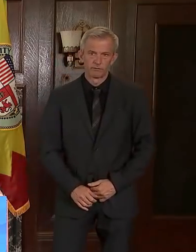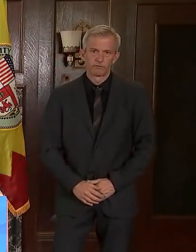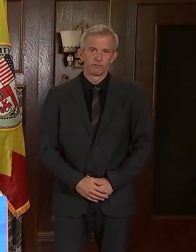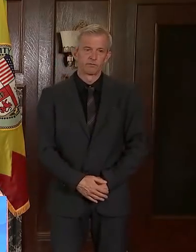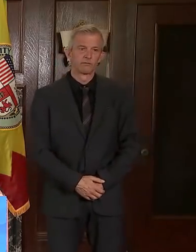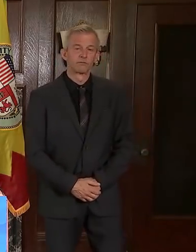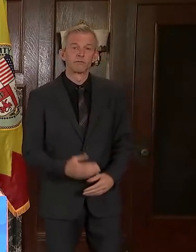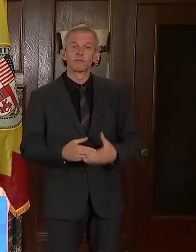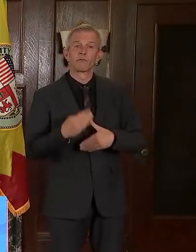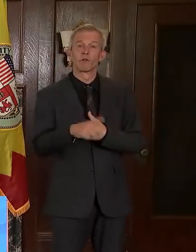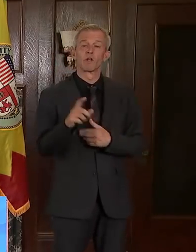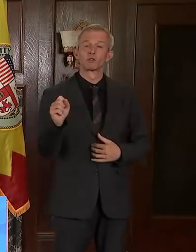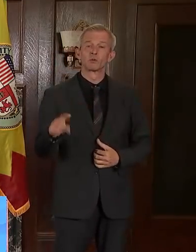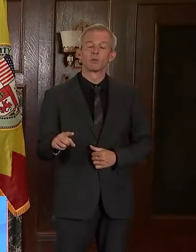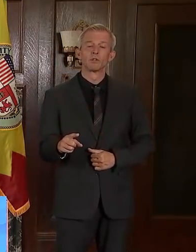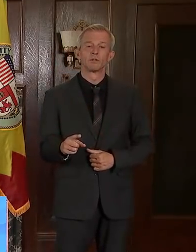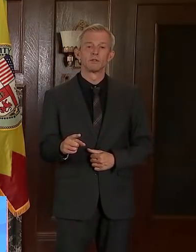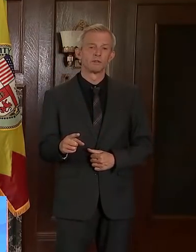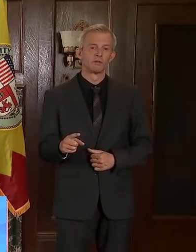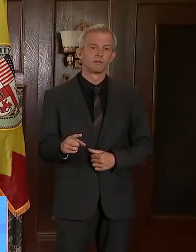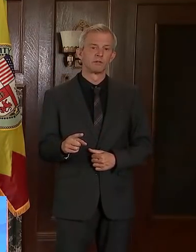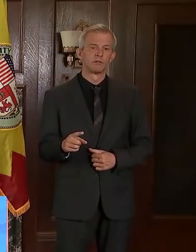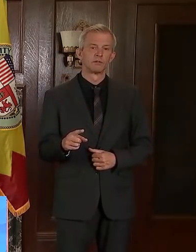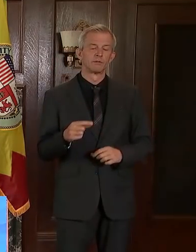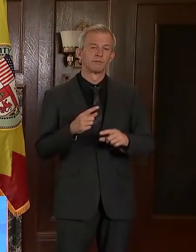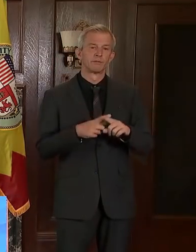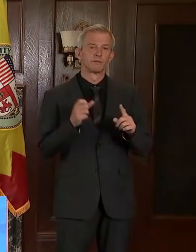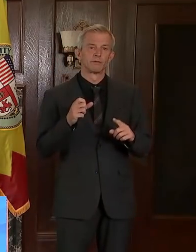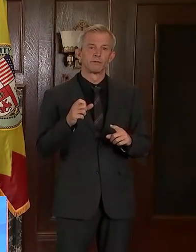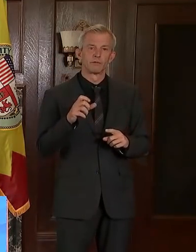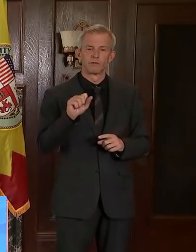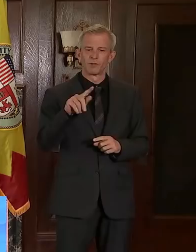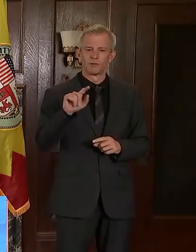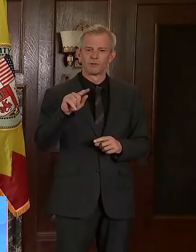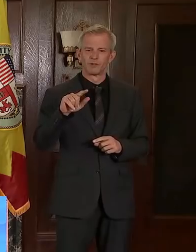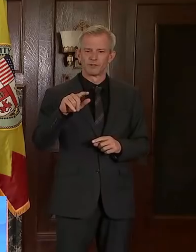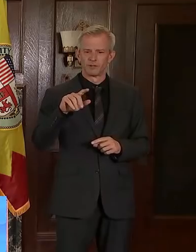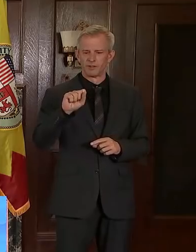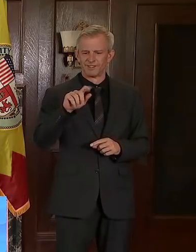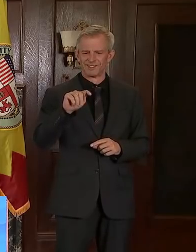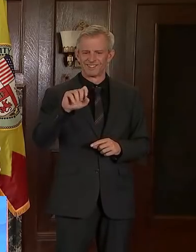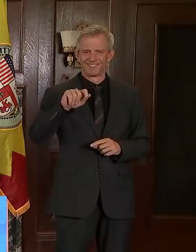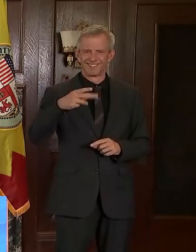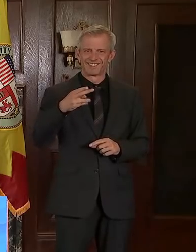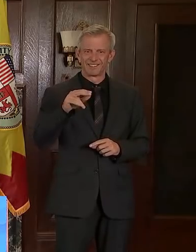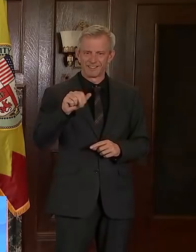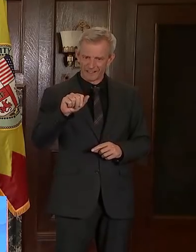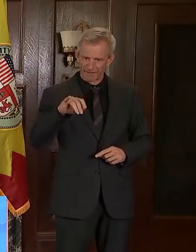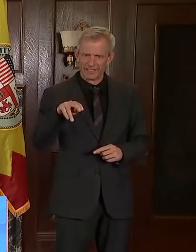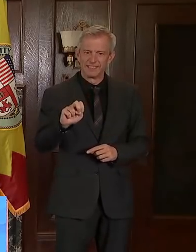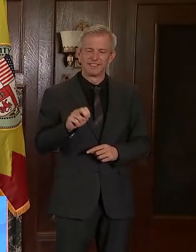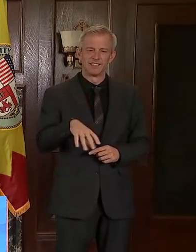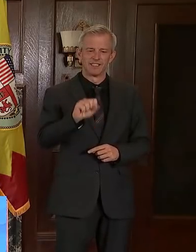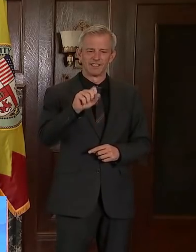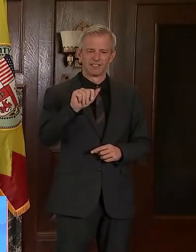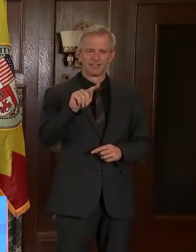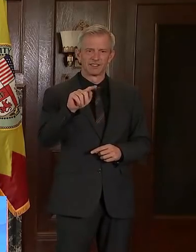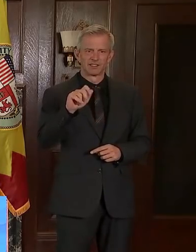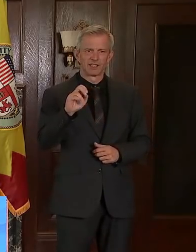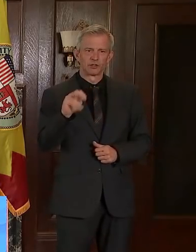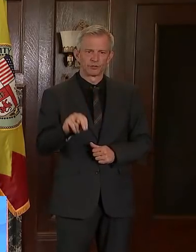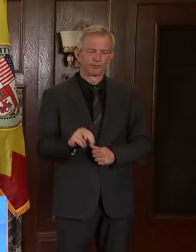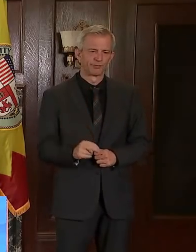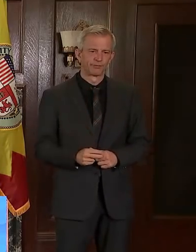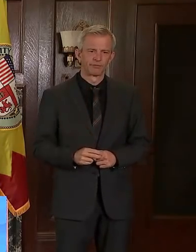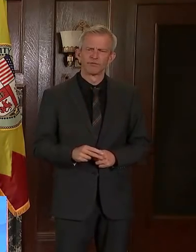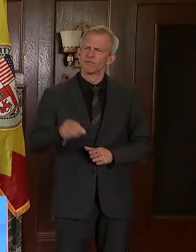Next question. Next question comes from the line of Stephanie Stanton. Please go ahead. Hi, Stephanie. Hi, Mayor. You've